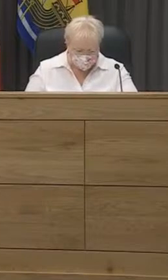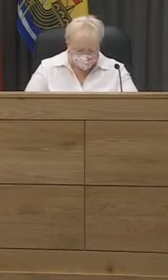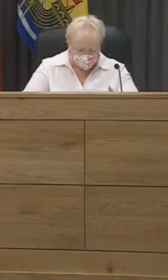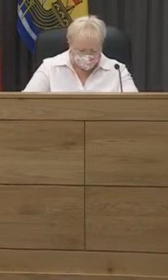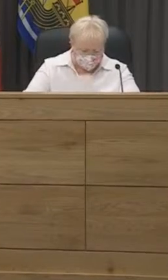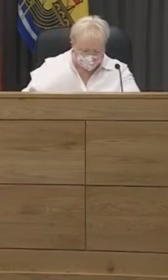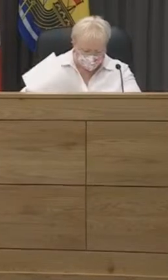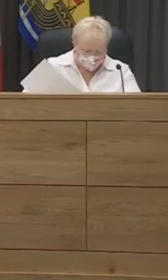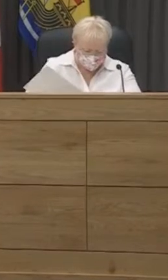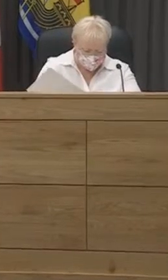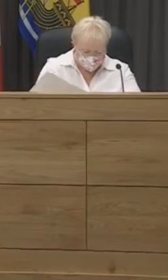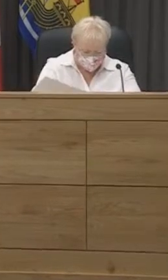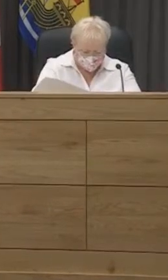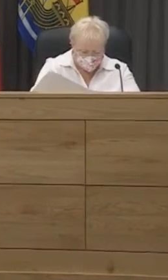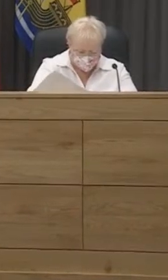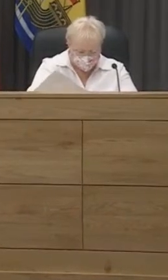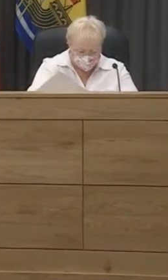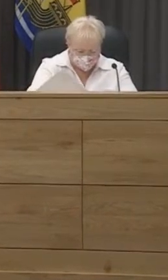Savannah Odd.